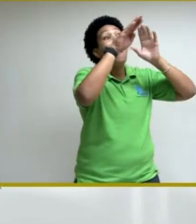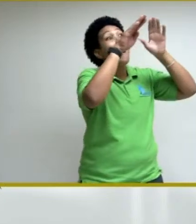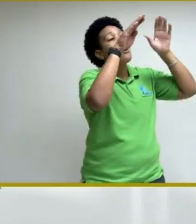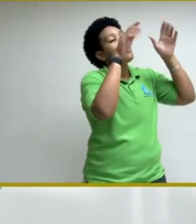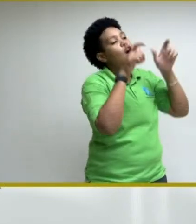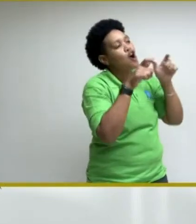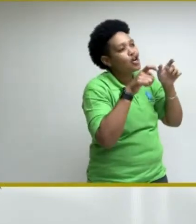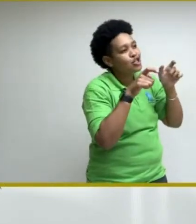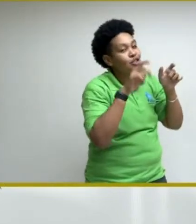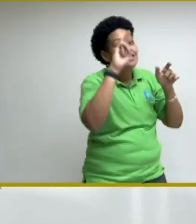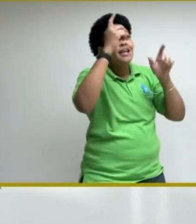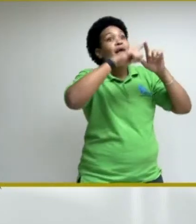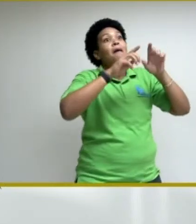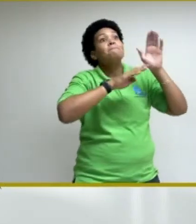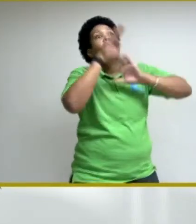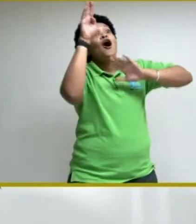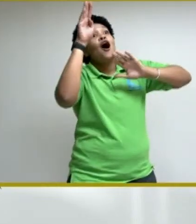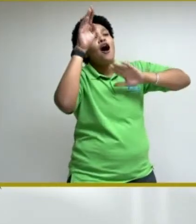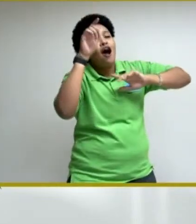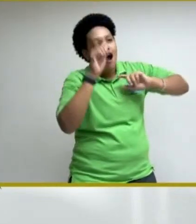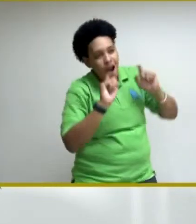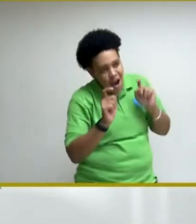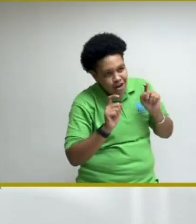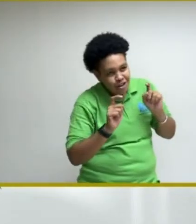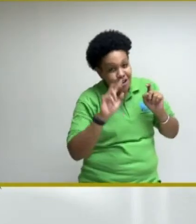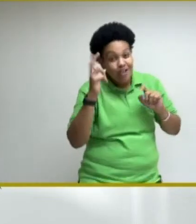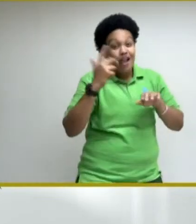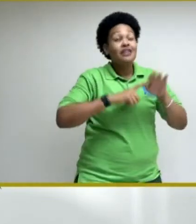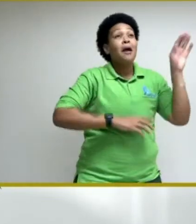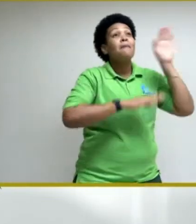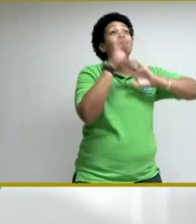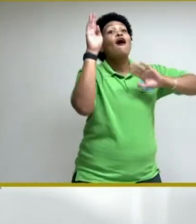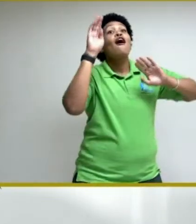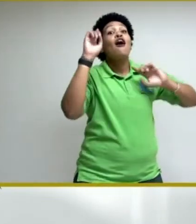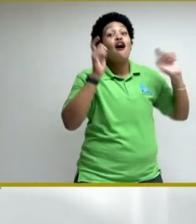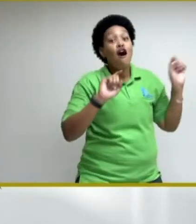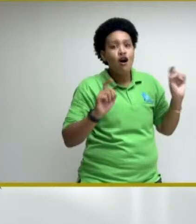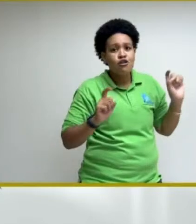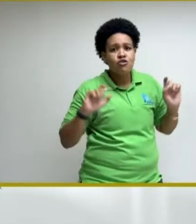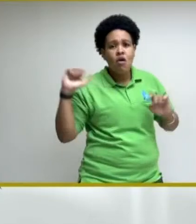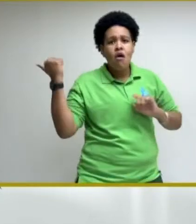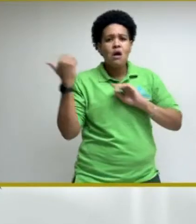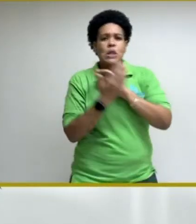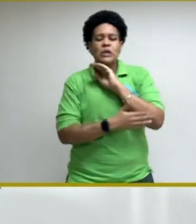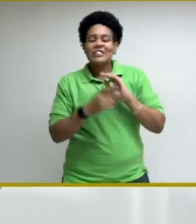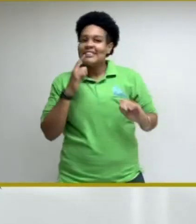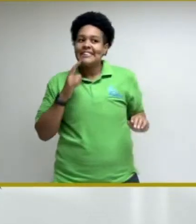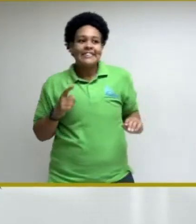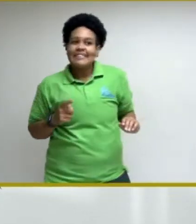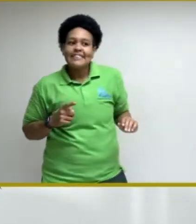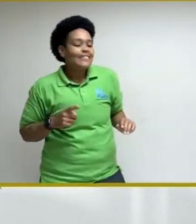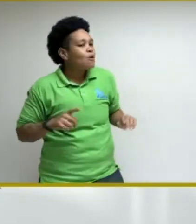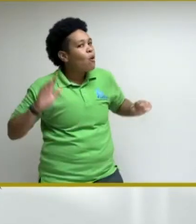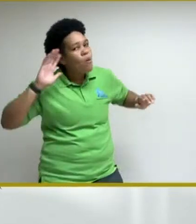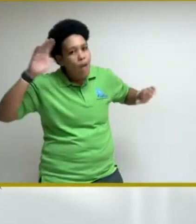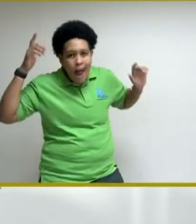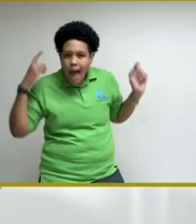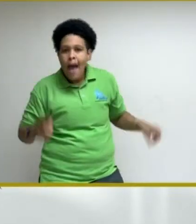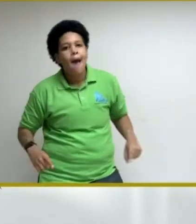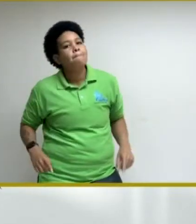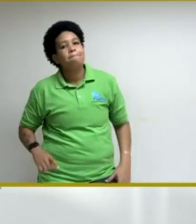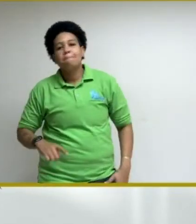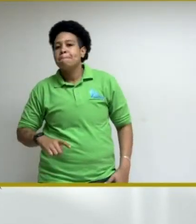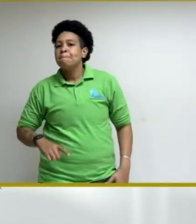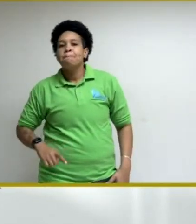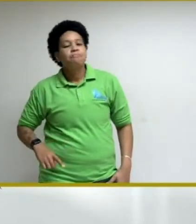We see other jurisdictions preparing for it and predicting it. The UK, for example,